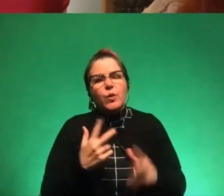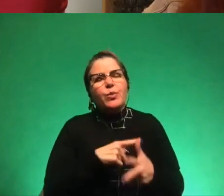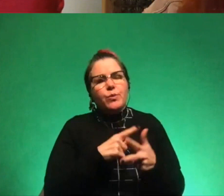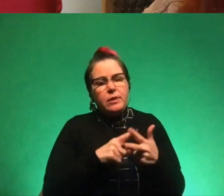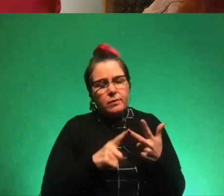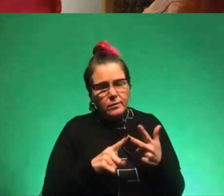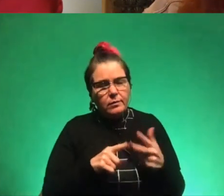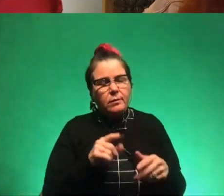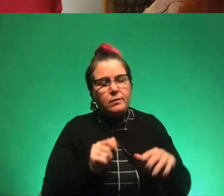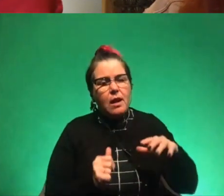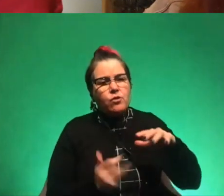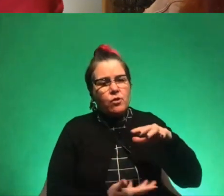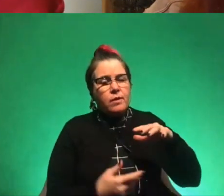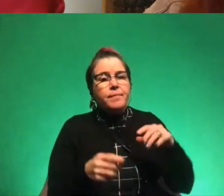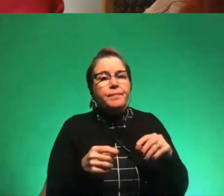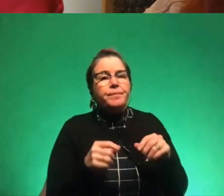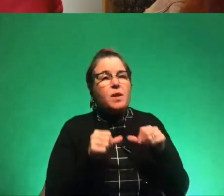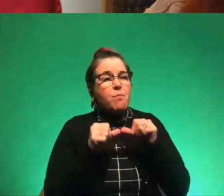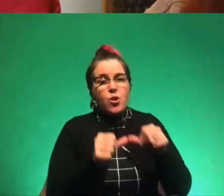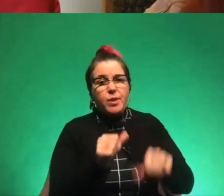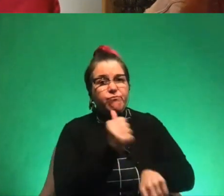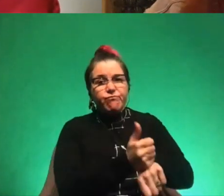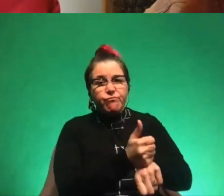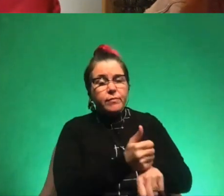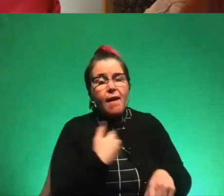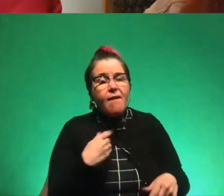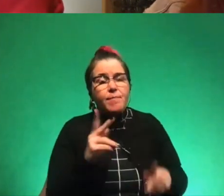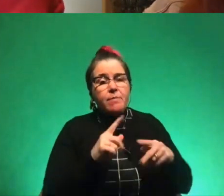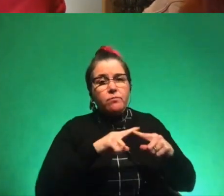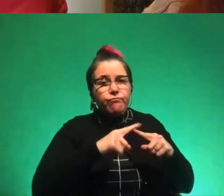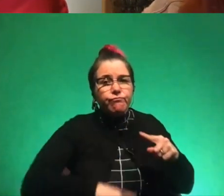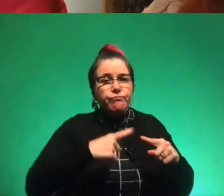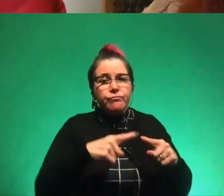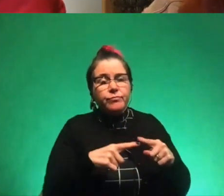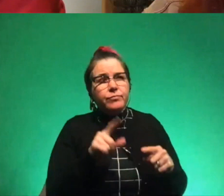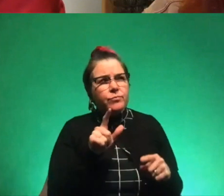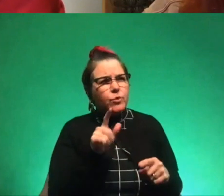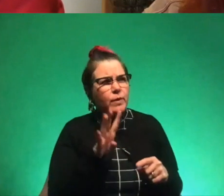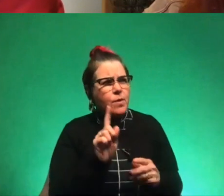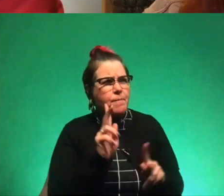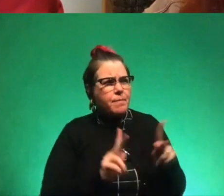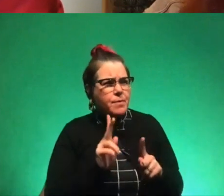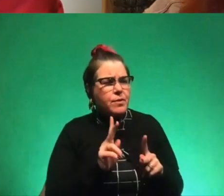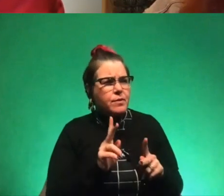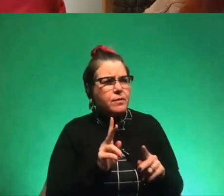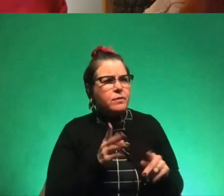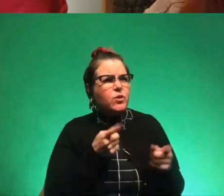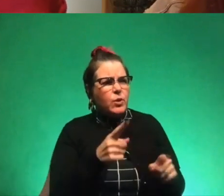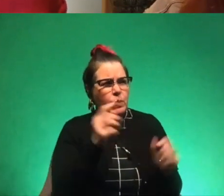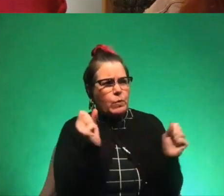on the Antarctic continent. And that's a permanent station. So we have people there year round. There's about 24 people there over